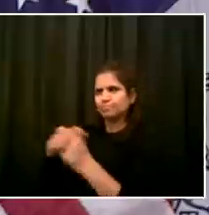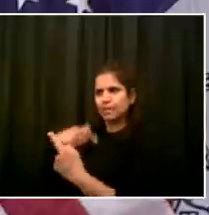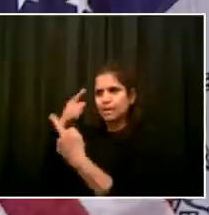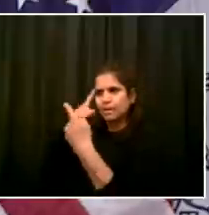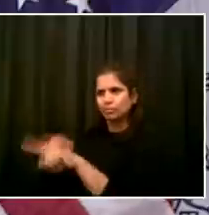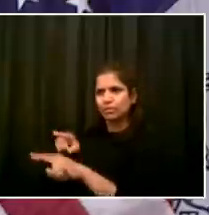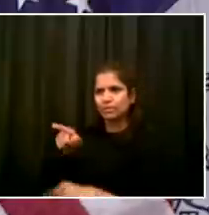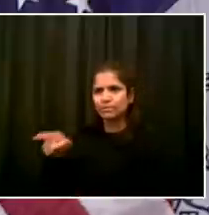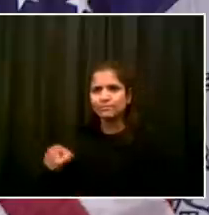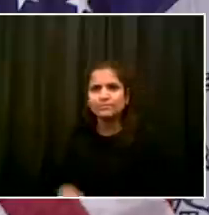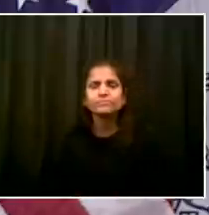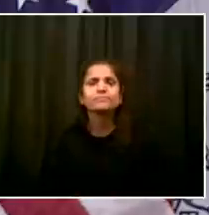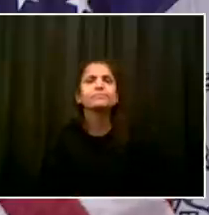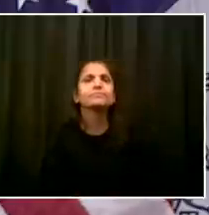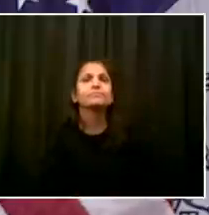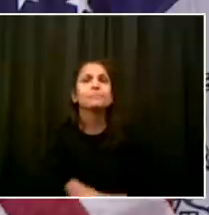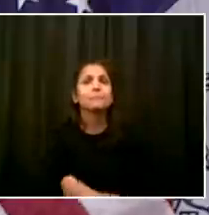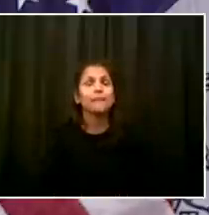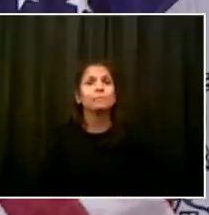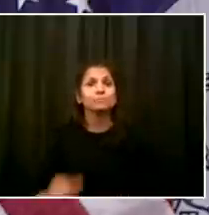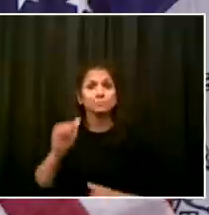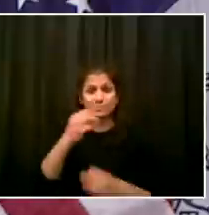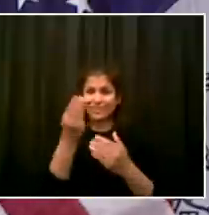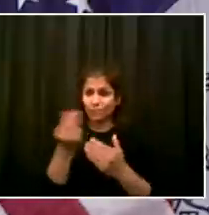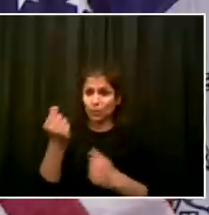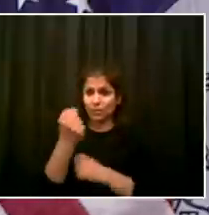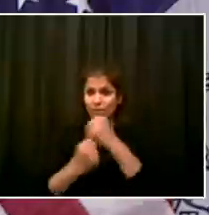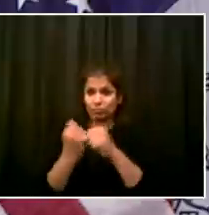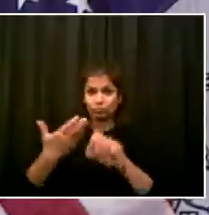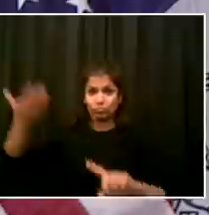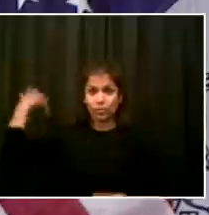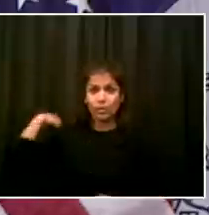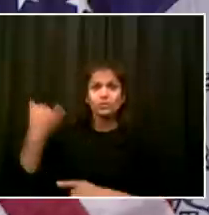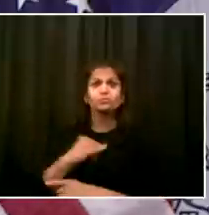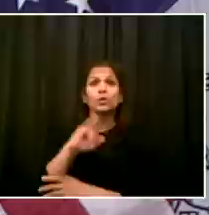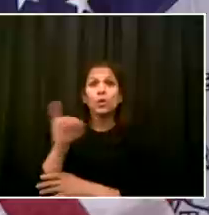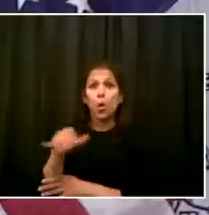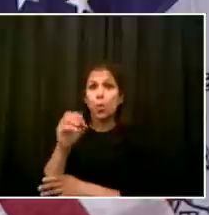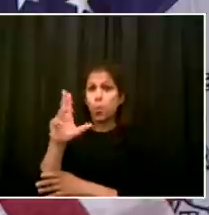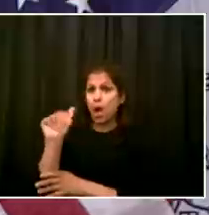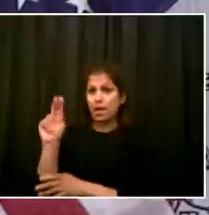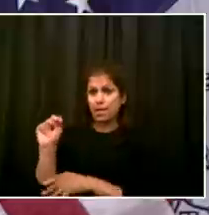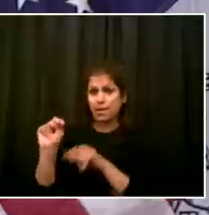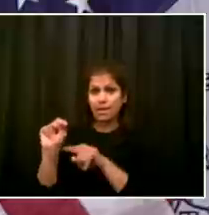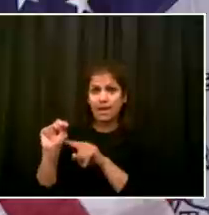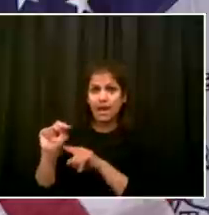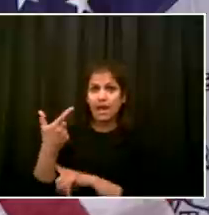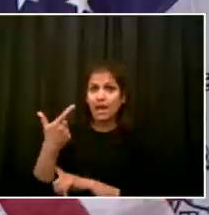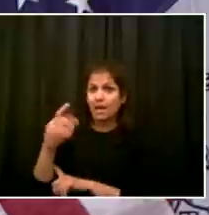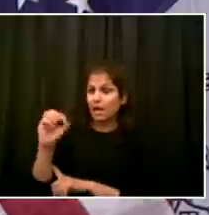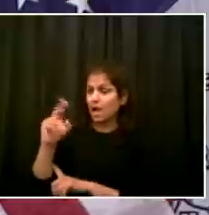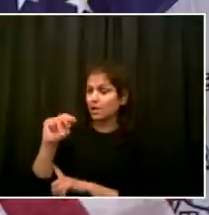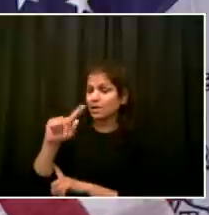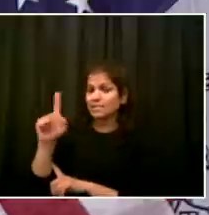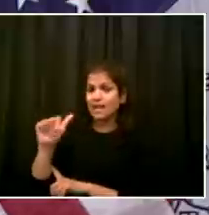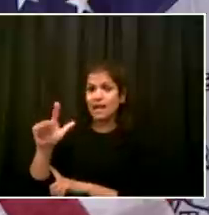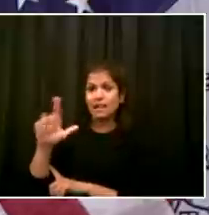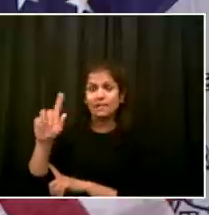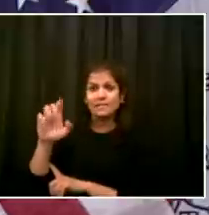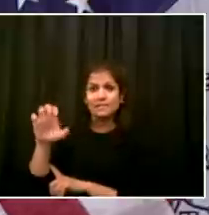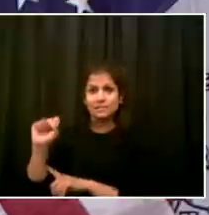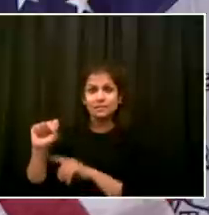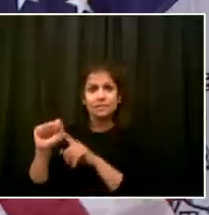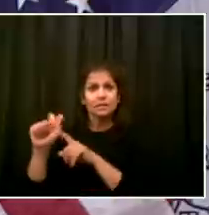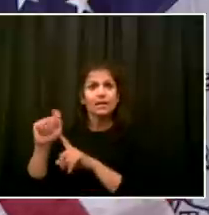an analysis and talked about the billions of dollars that have been transferred, you know, wealth redistribution that